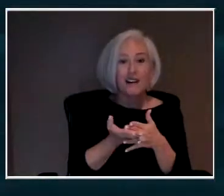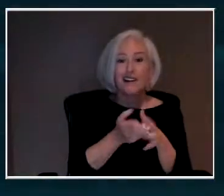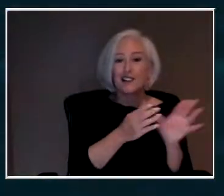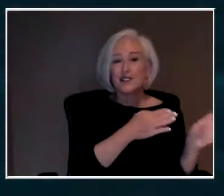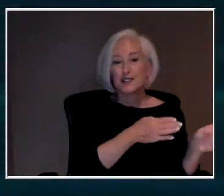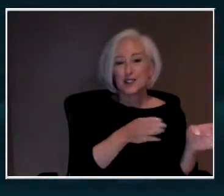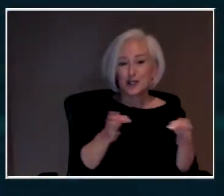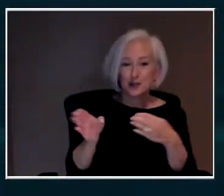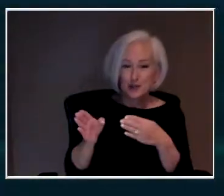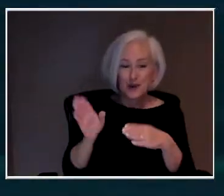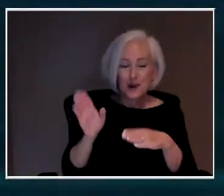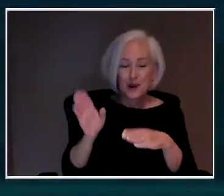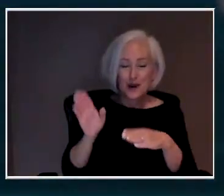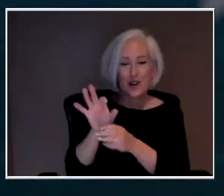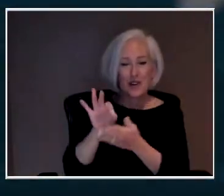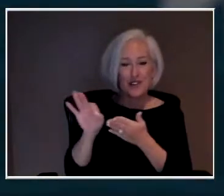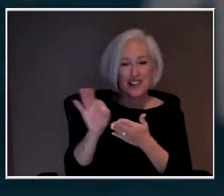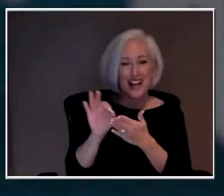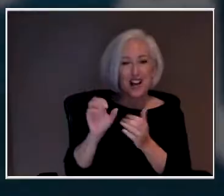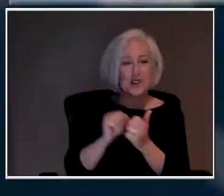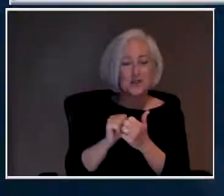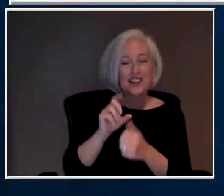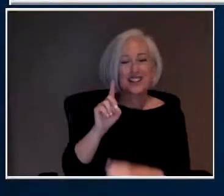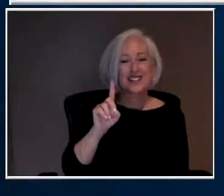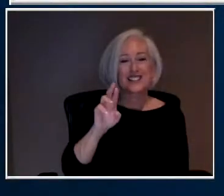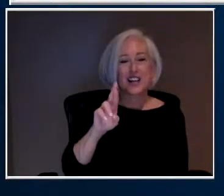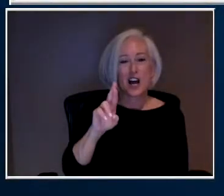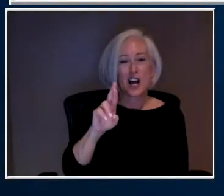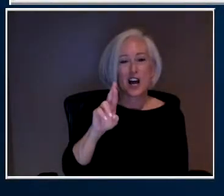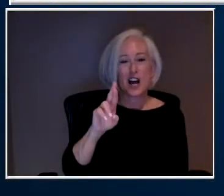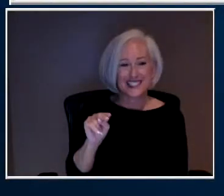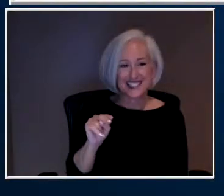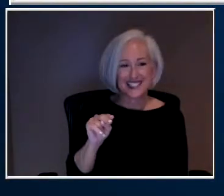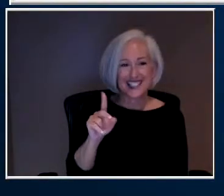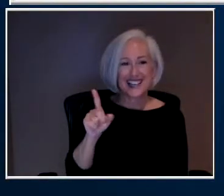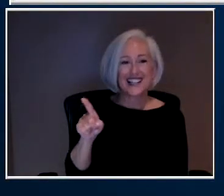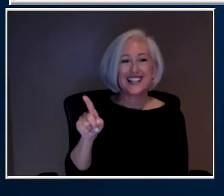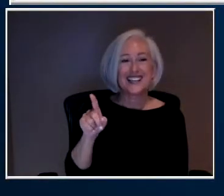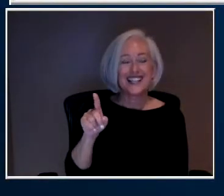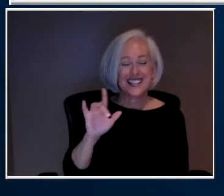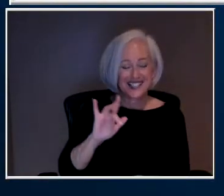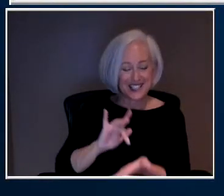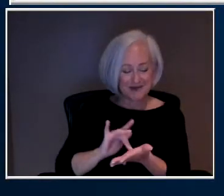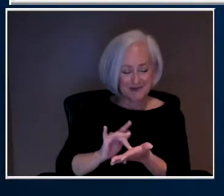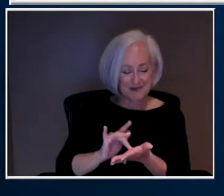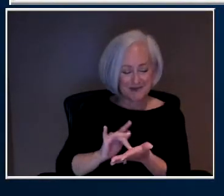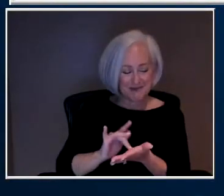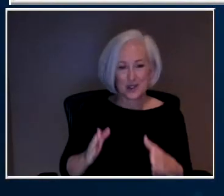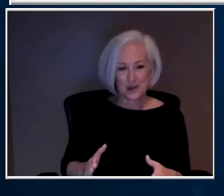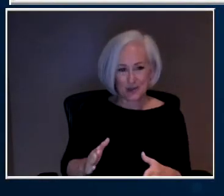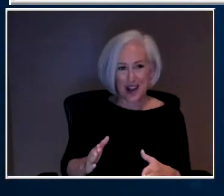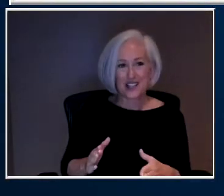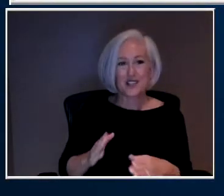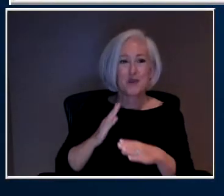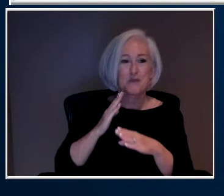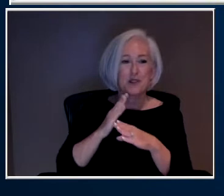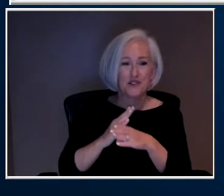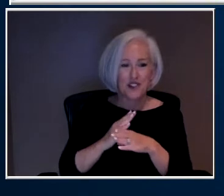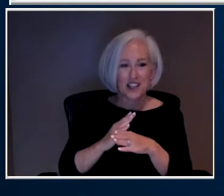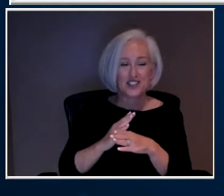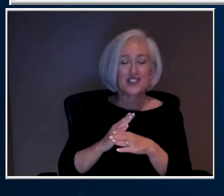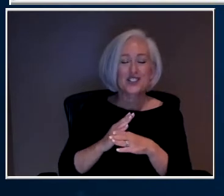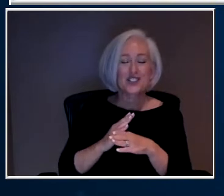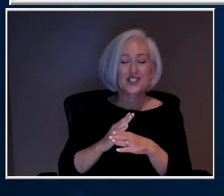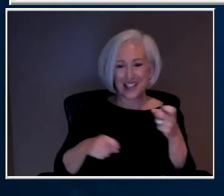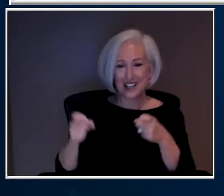our COVID count with Dr. Dana Hawkinson. Yeah. Dr. Hawkinson is the Medical Director of Infection Prevention and Control. Morning.